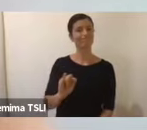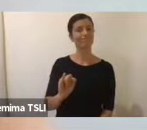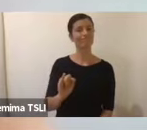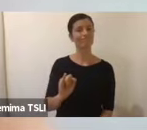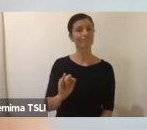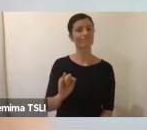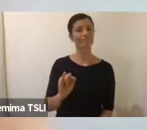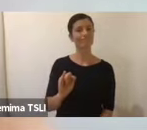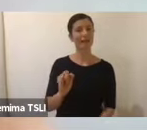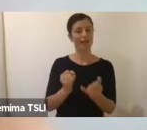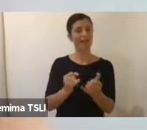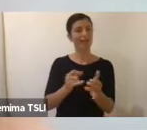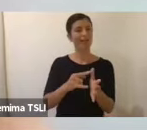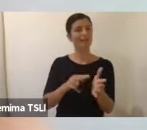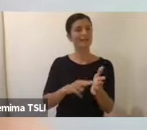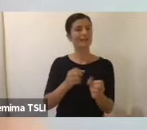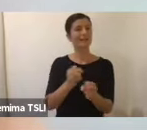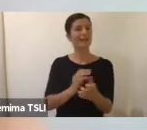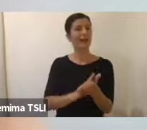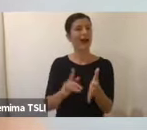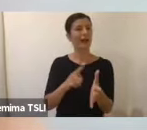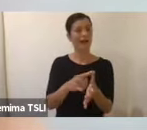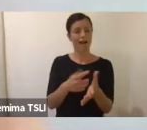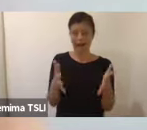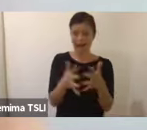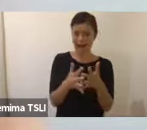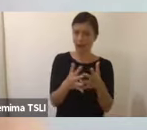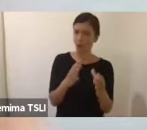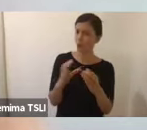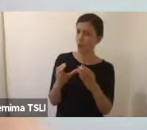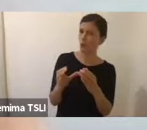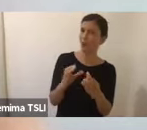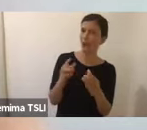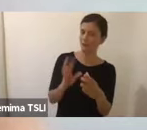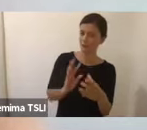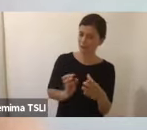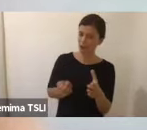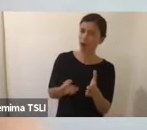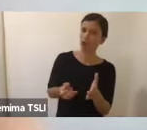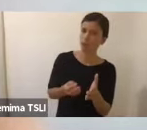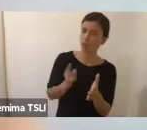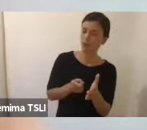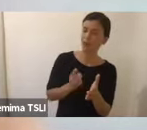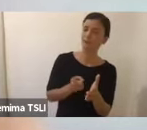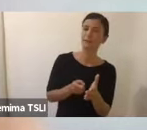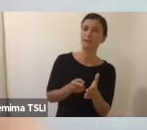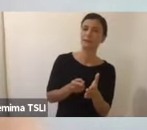people over time build up and when it comes to making a decision to carry on going deeper with the sangha